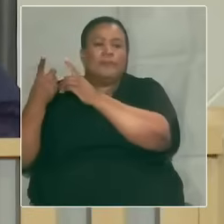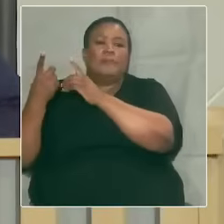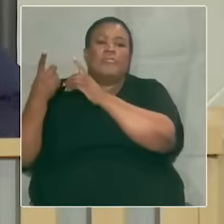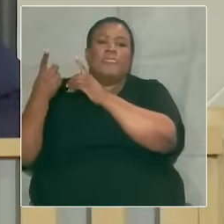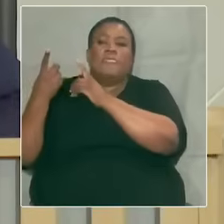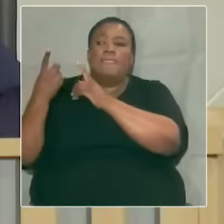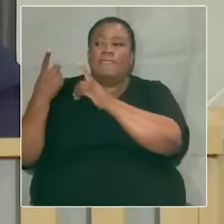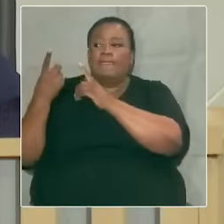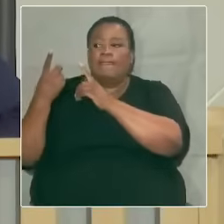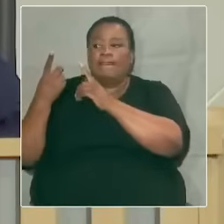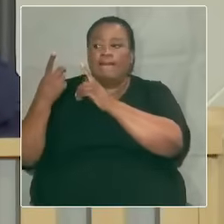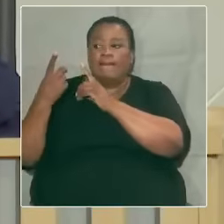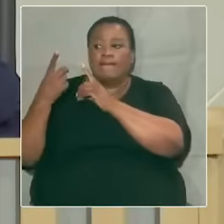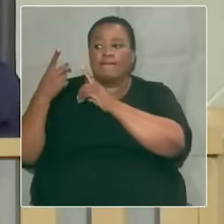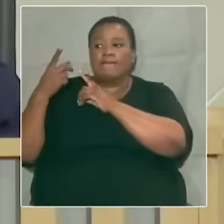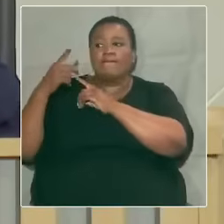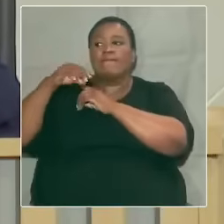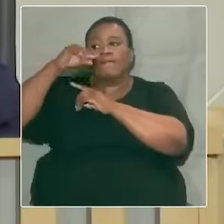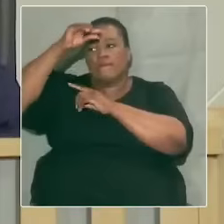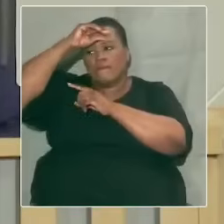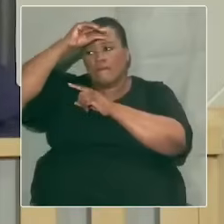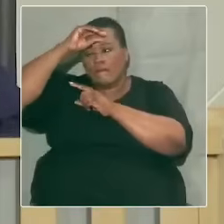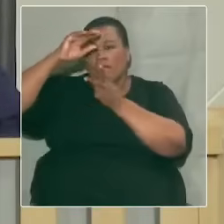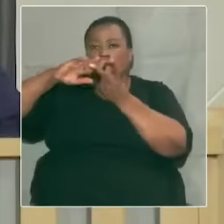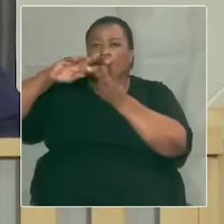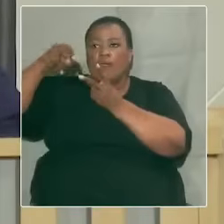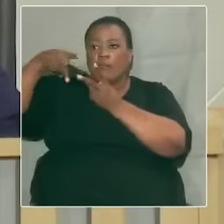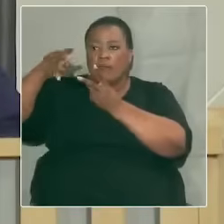representatives from,